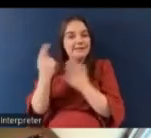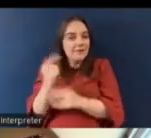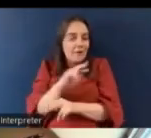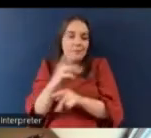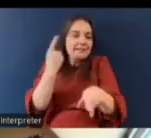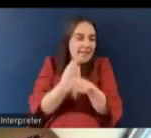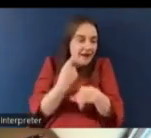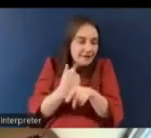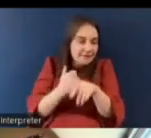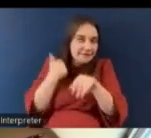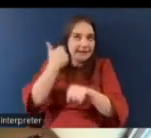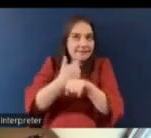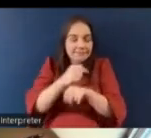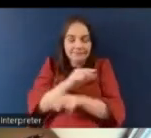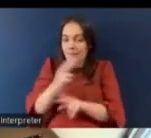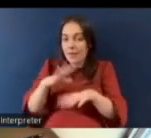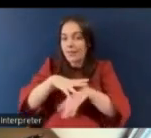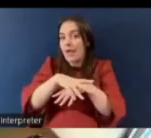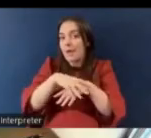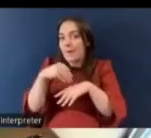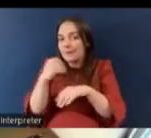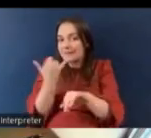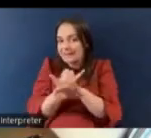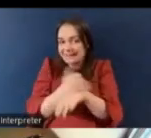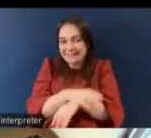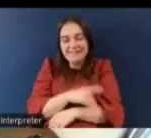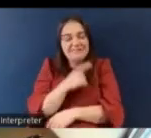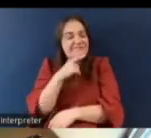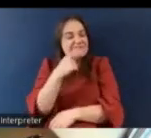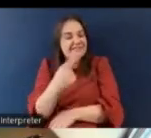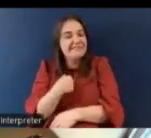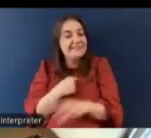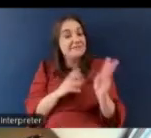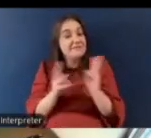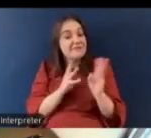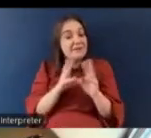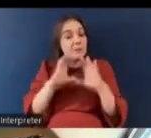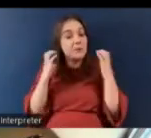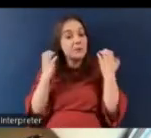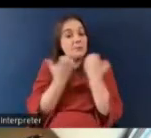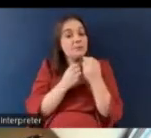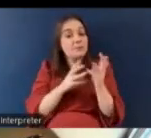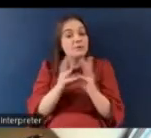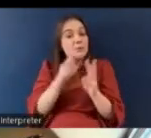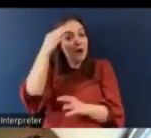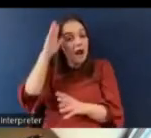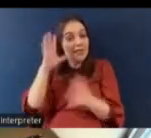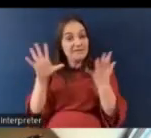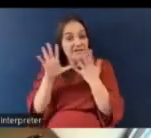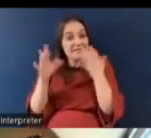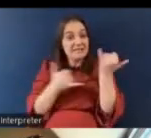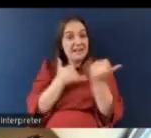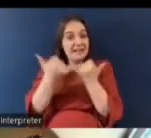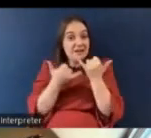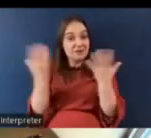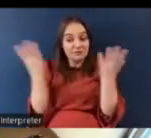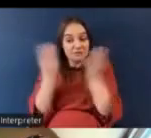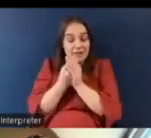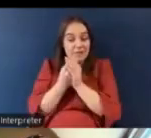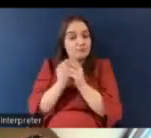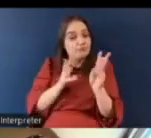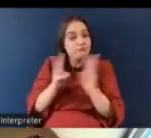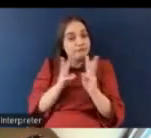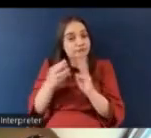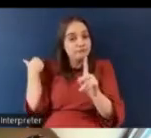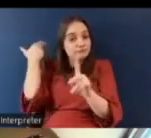but I have been working with Community Work Ireland for the past 10 years. And